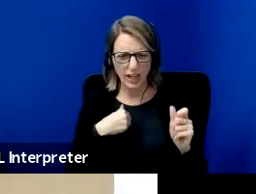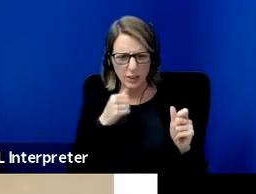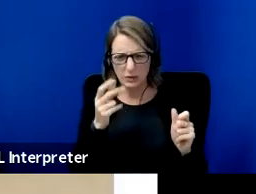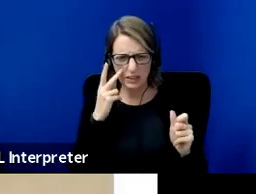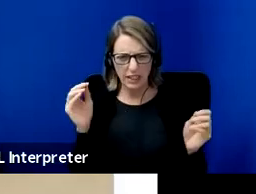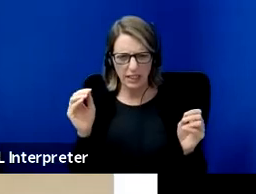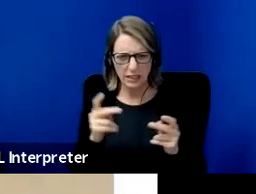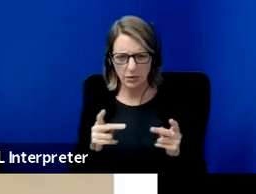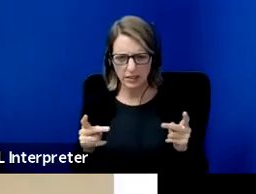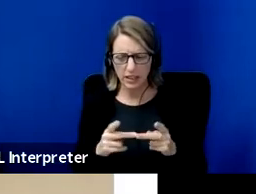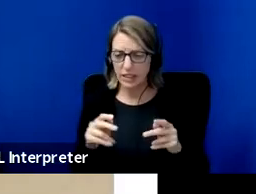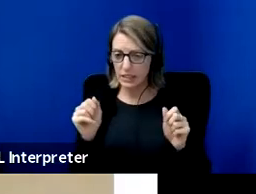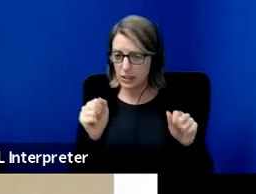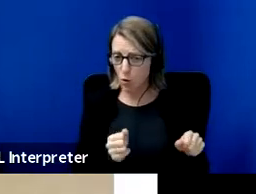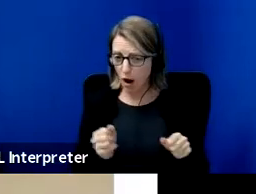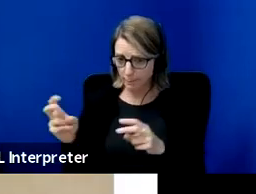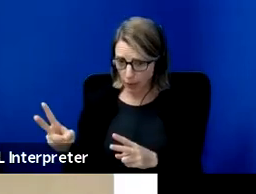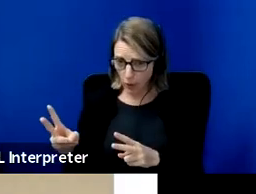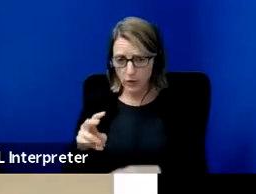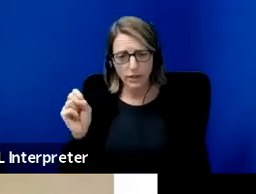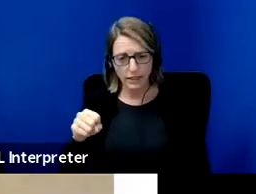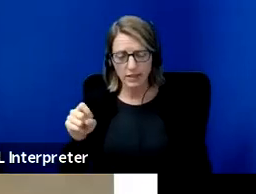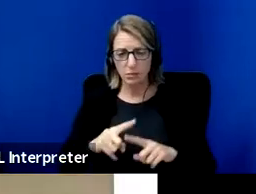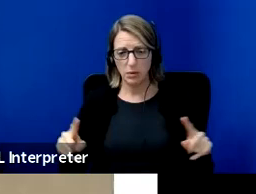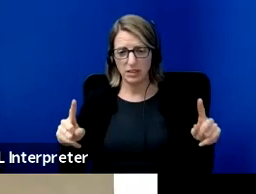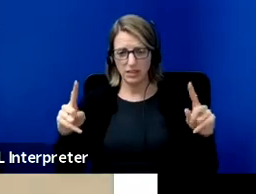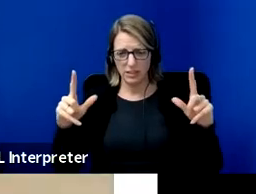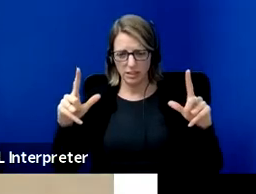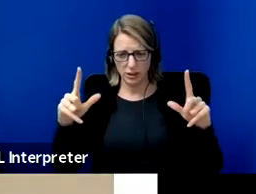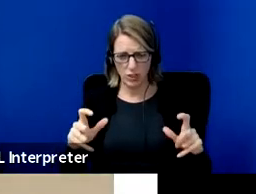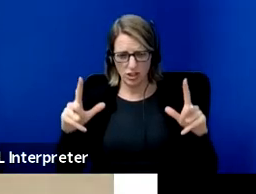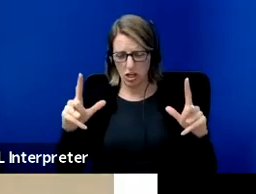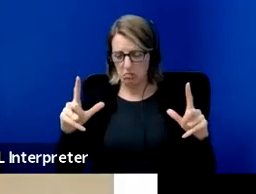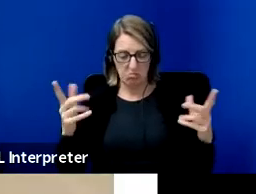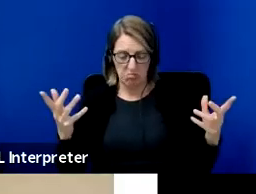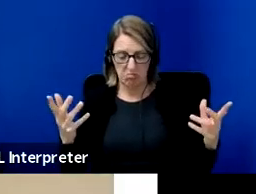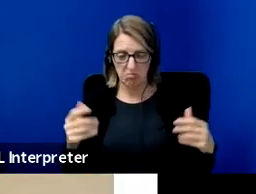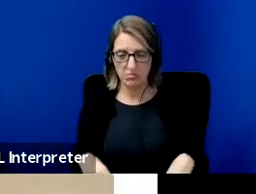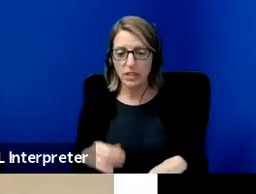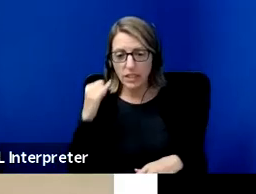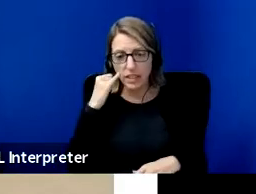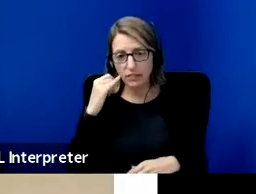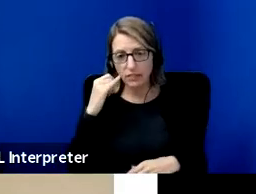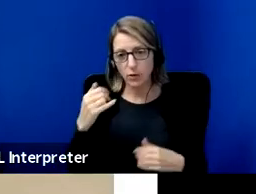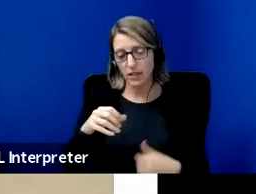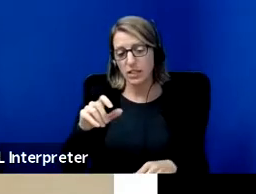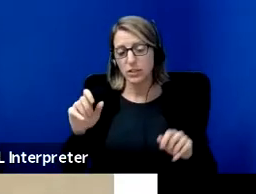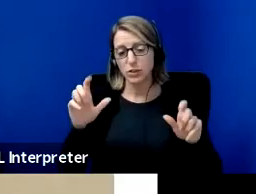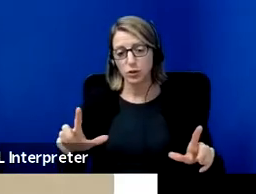Now, can you upload a picture? Yes. So if you have a screen capture software, you can always add a